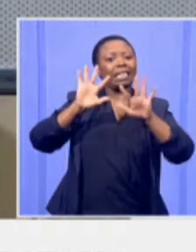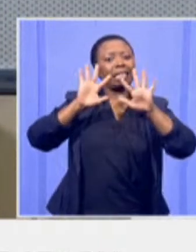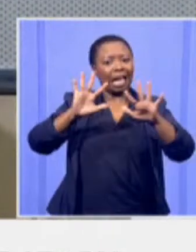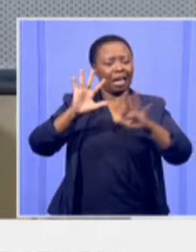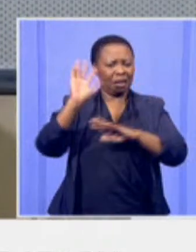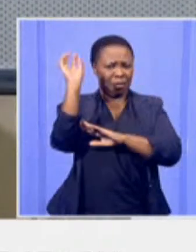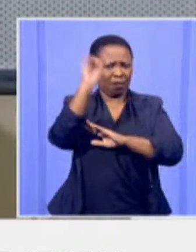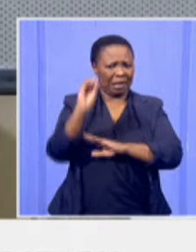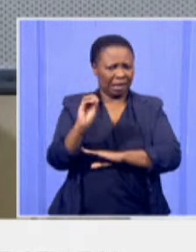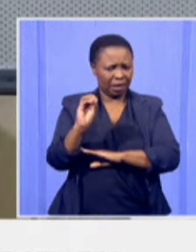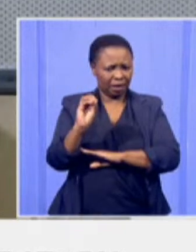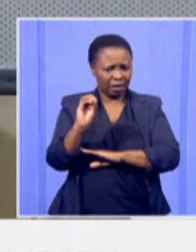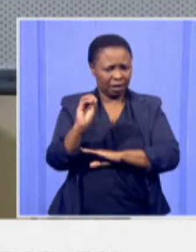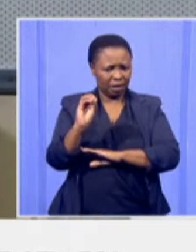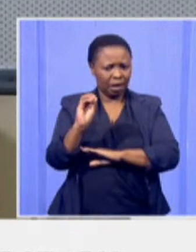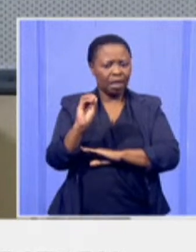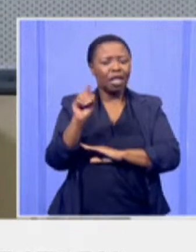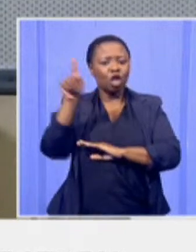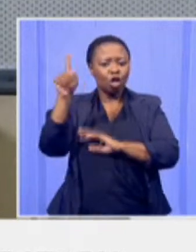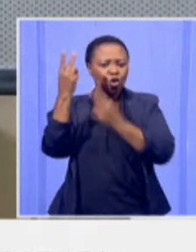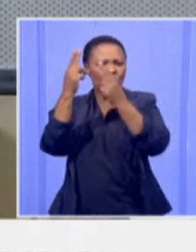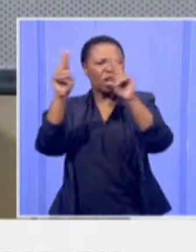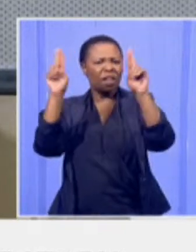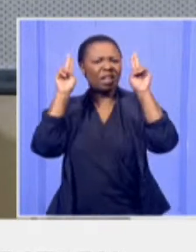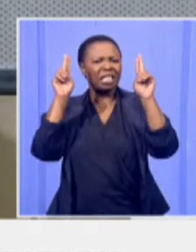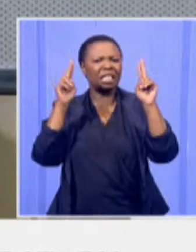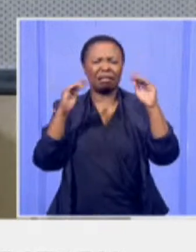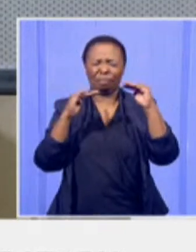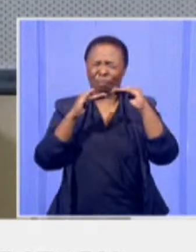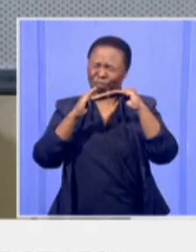The university is offering us something way below that.